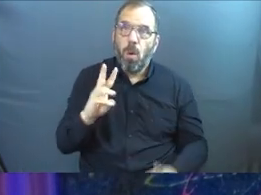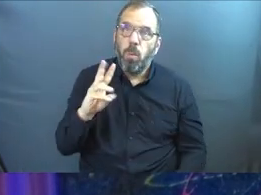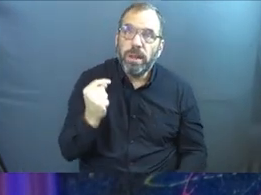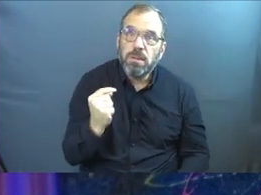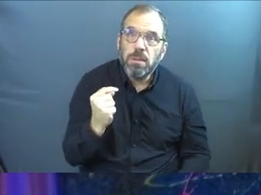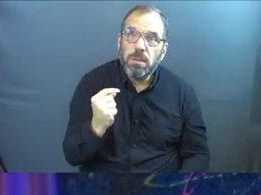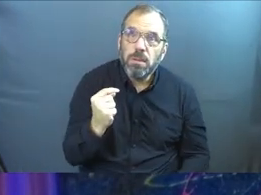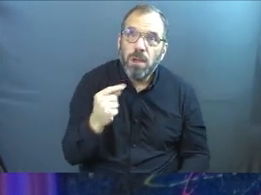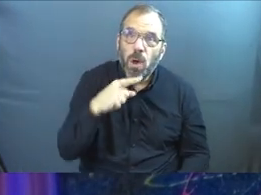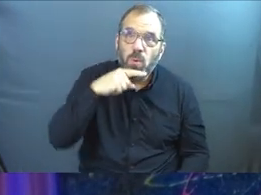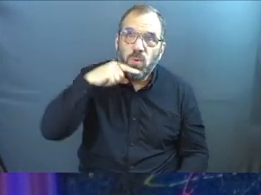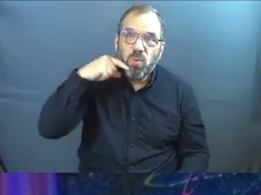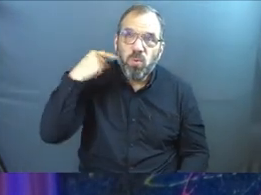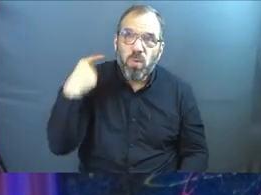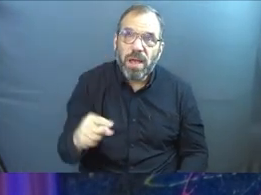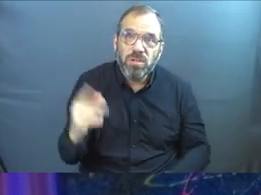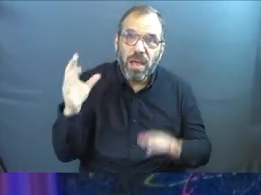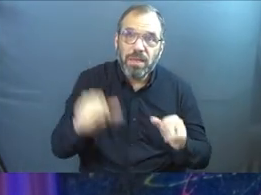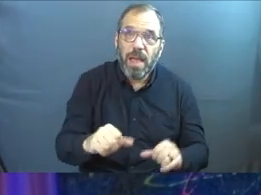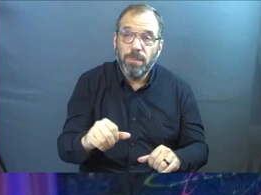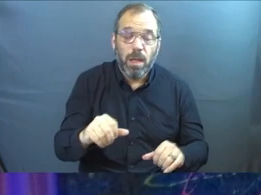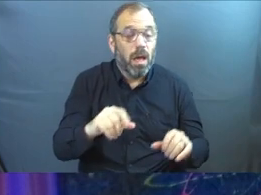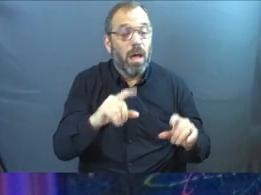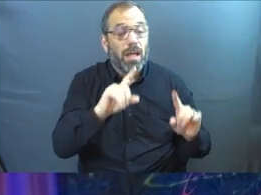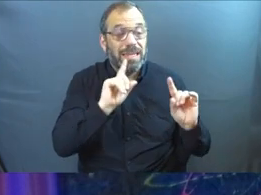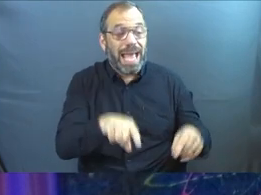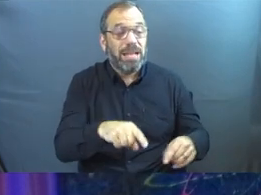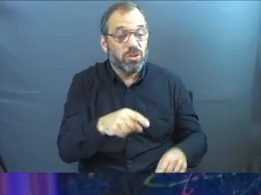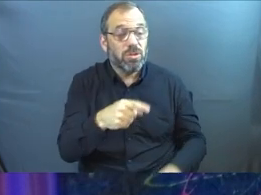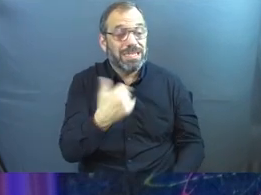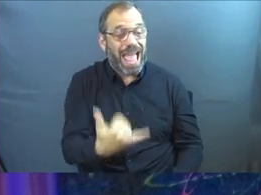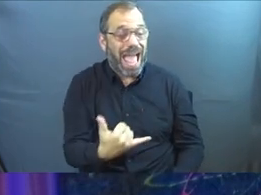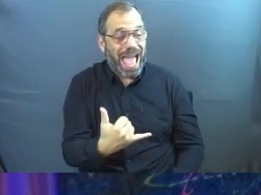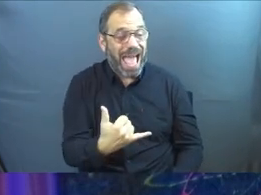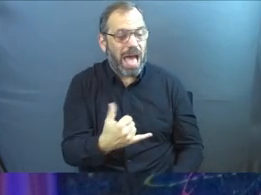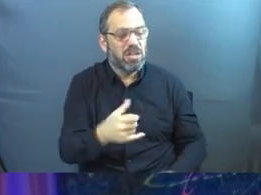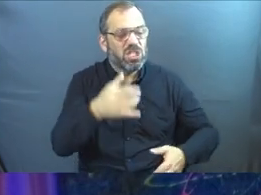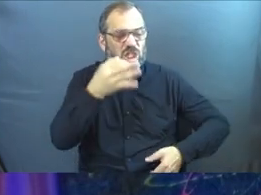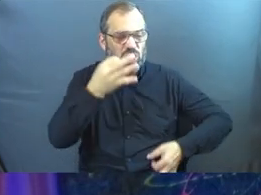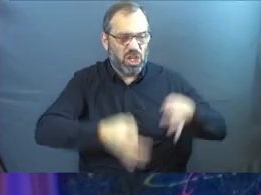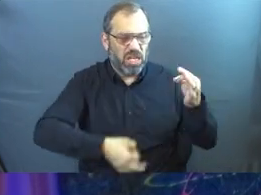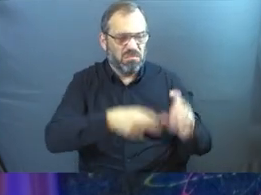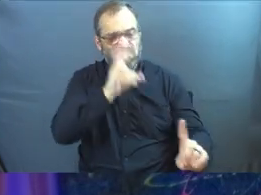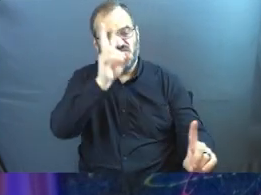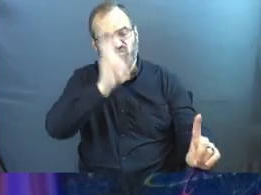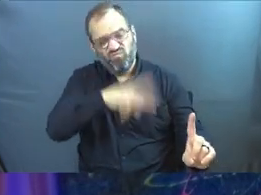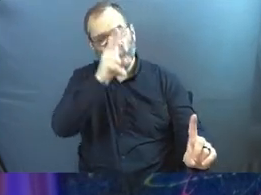are times that God says, the answer this time is judgment.